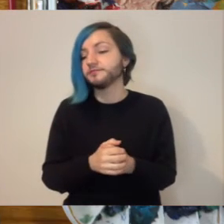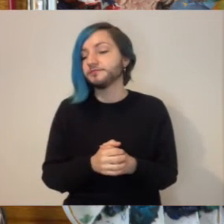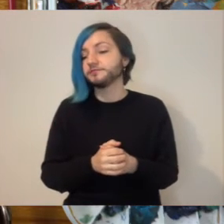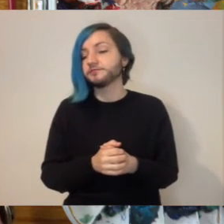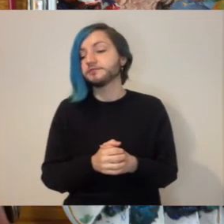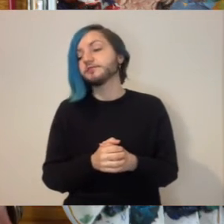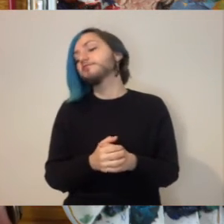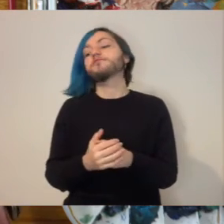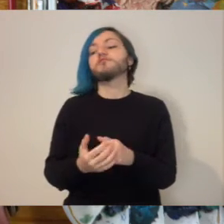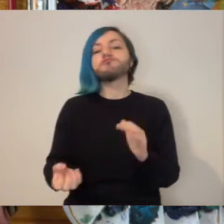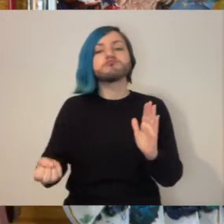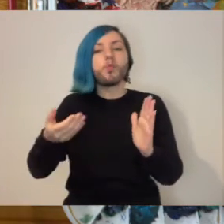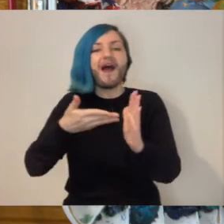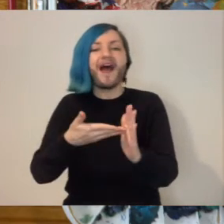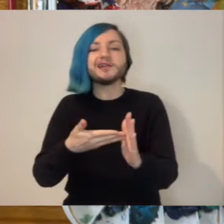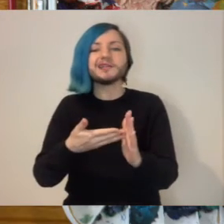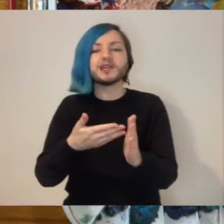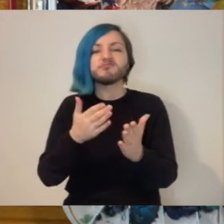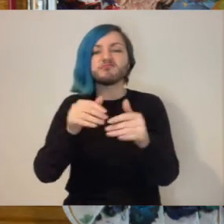down a